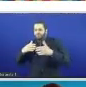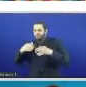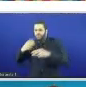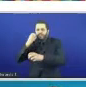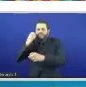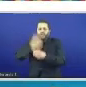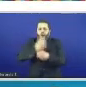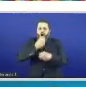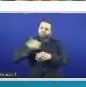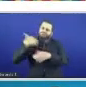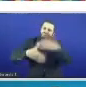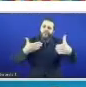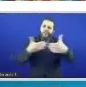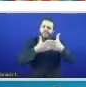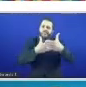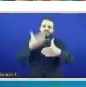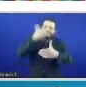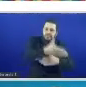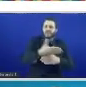los pasos a seguir.